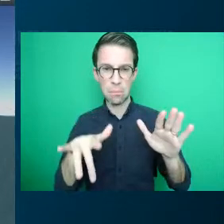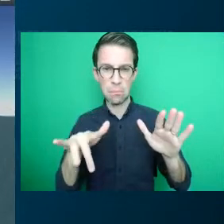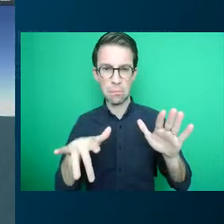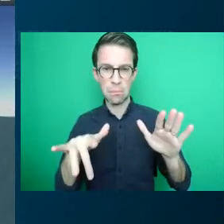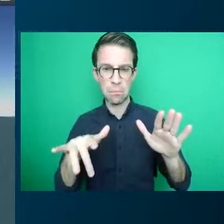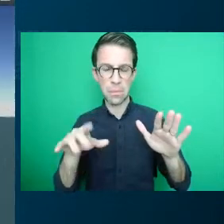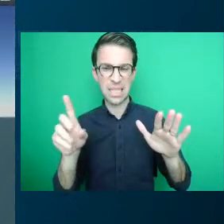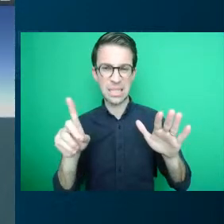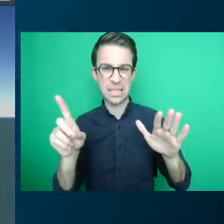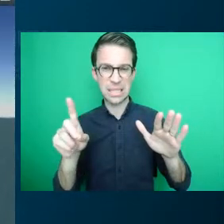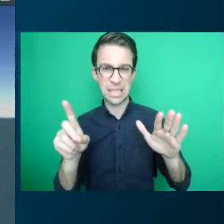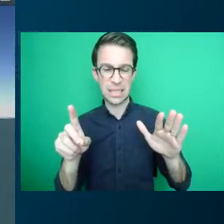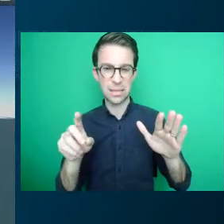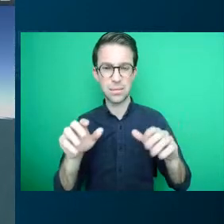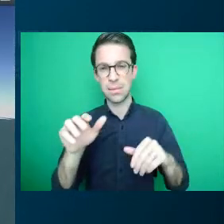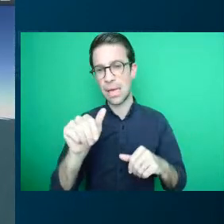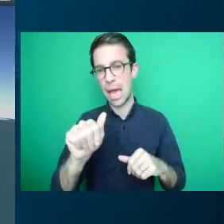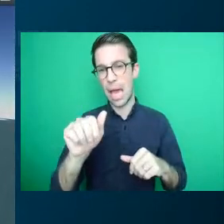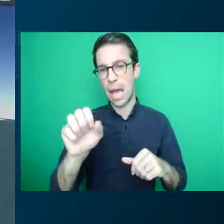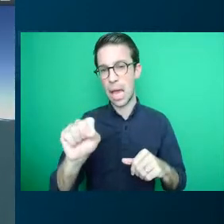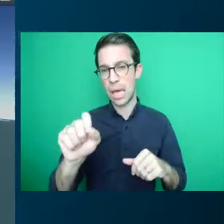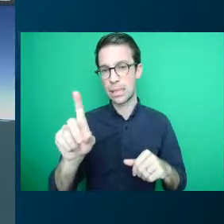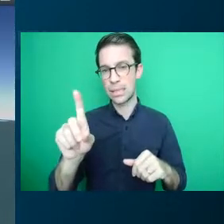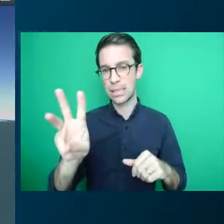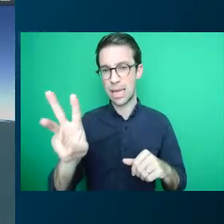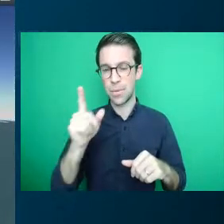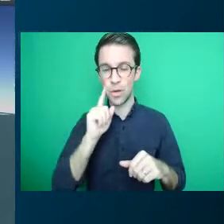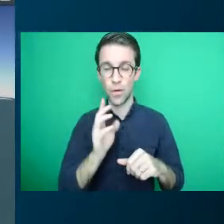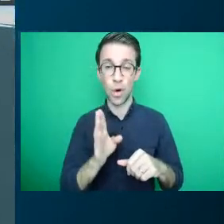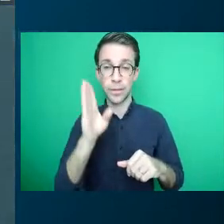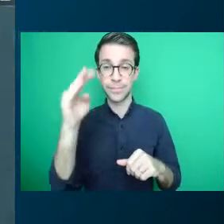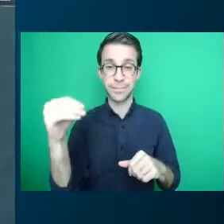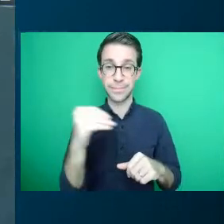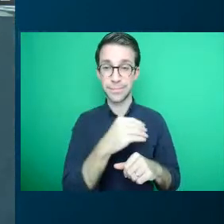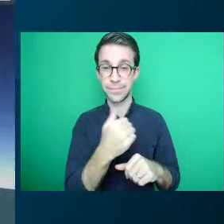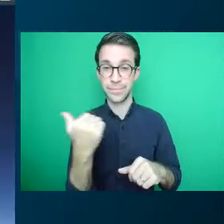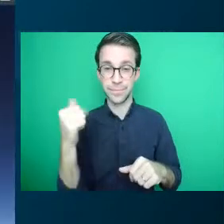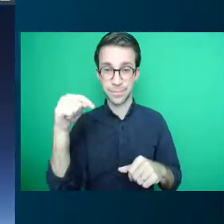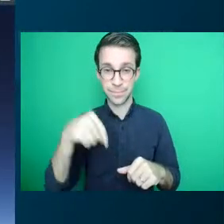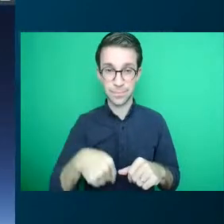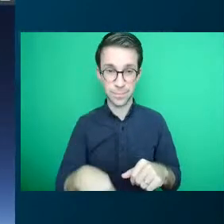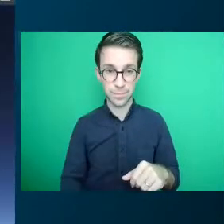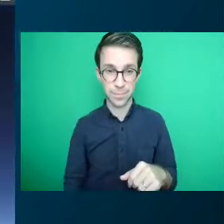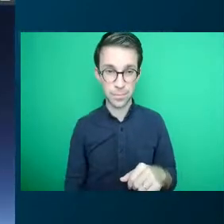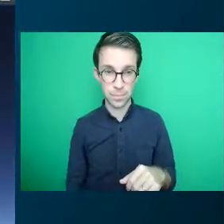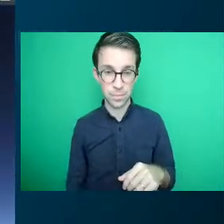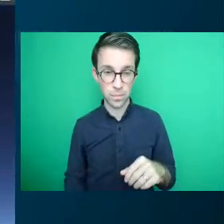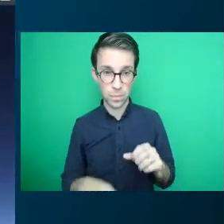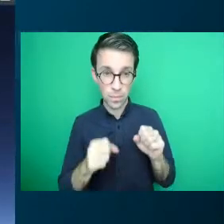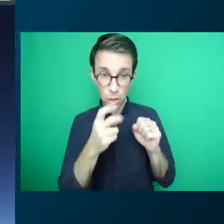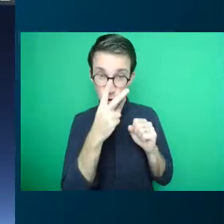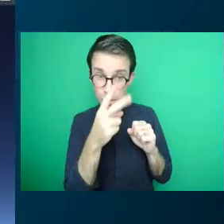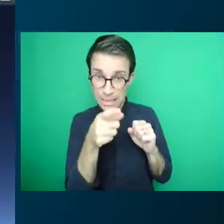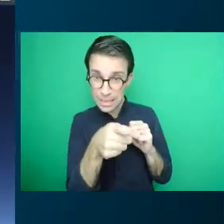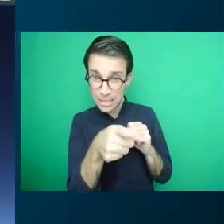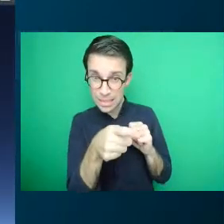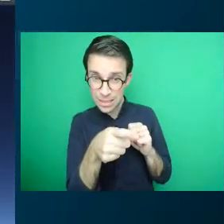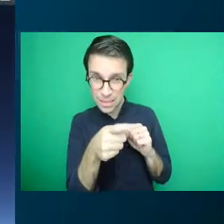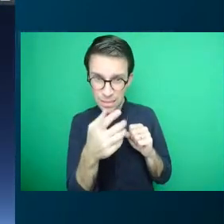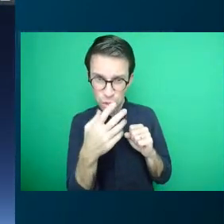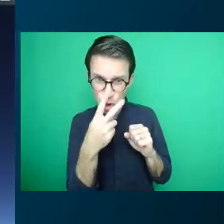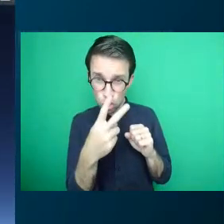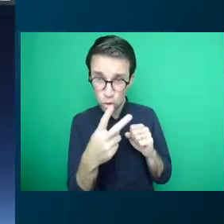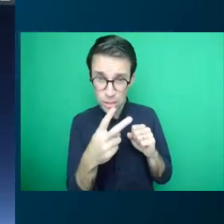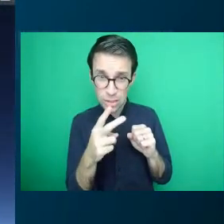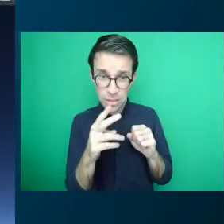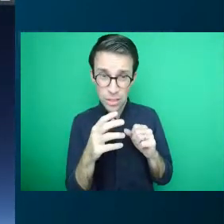the D key here. It's ASDW to sort of point the rocket in different directions. You can actually see, if you look at the bottom, do you see our engine sort of